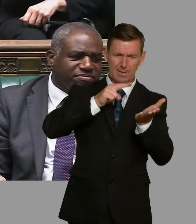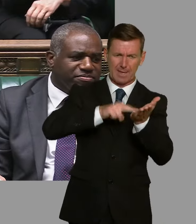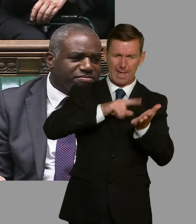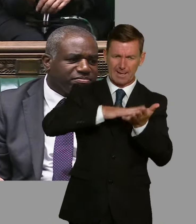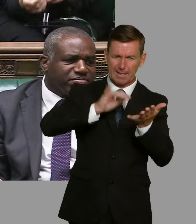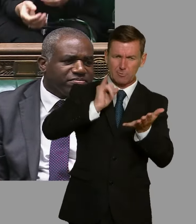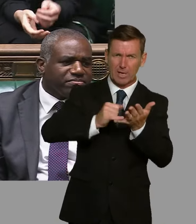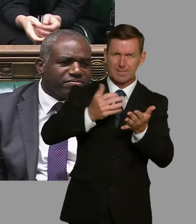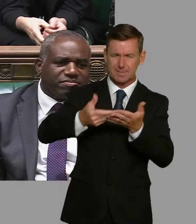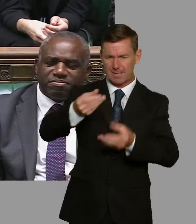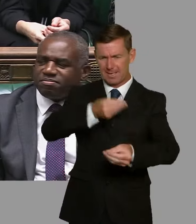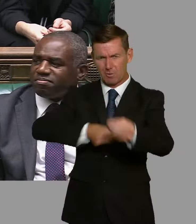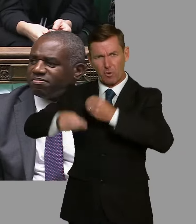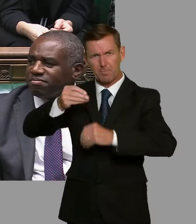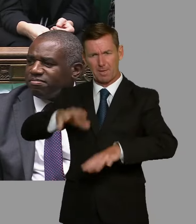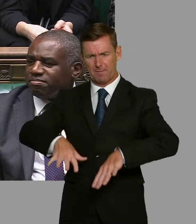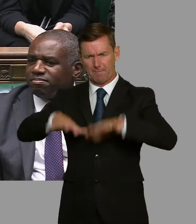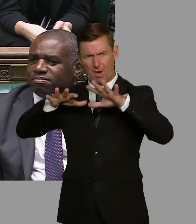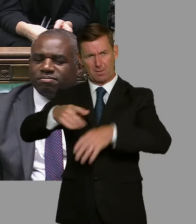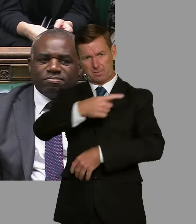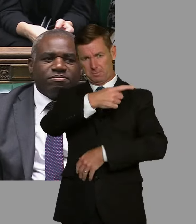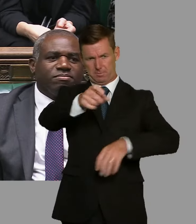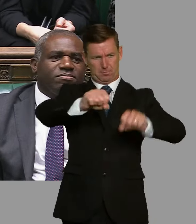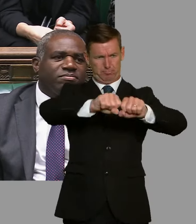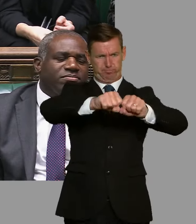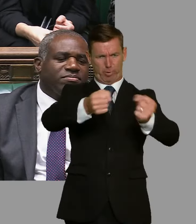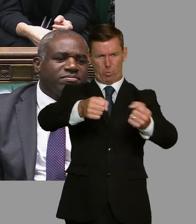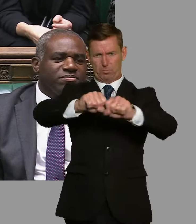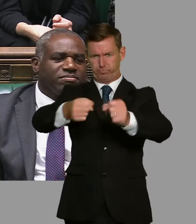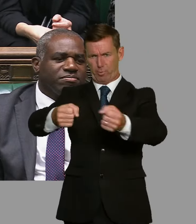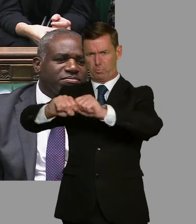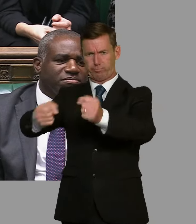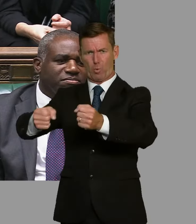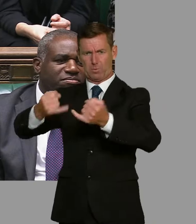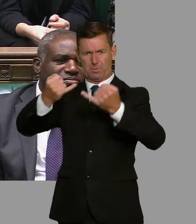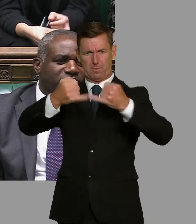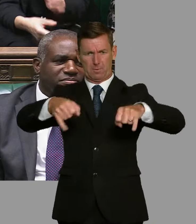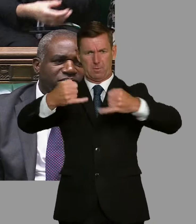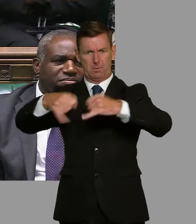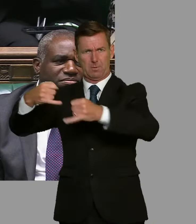investing £2.65 million to build and maintain flood defences,